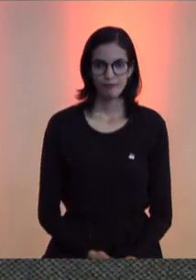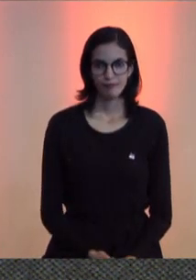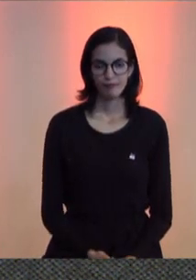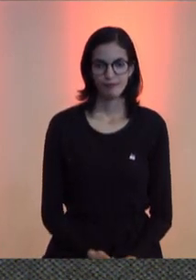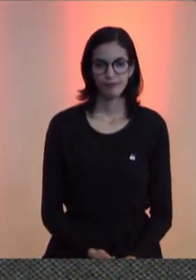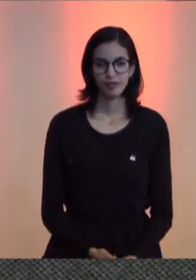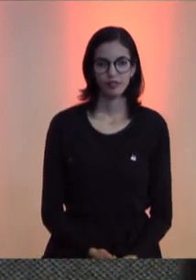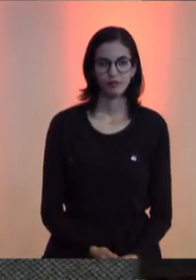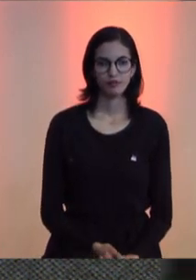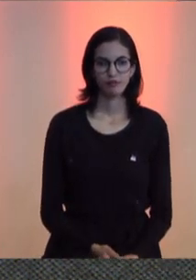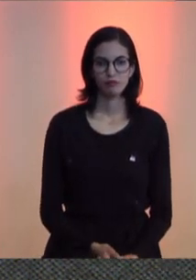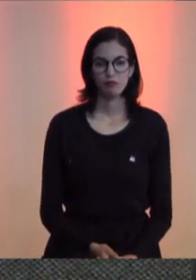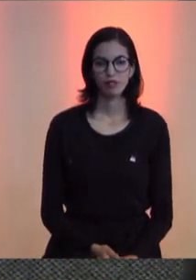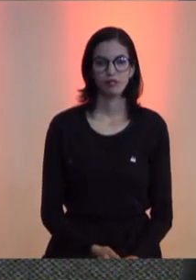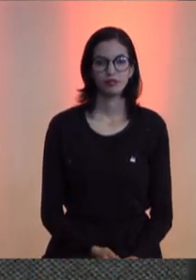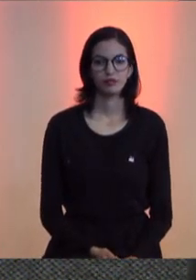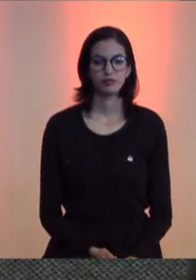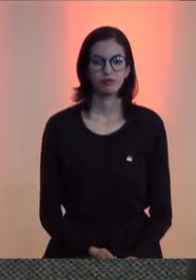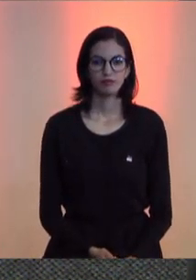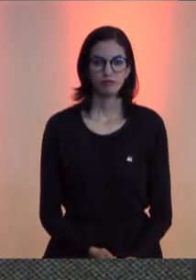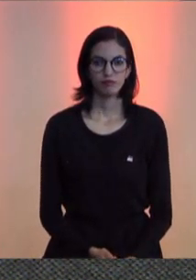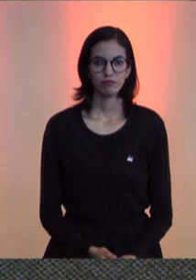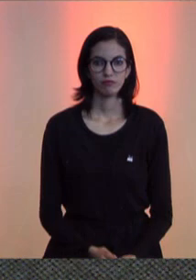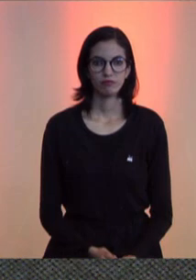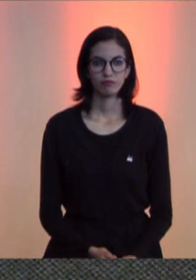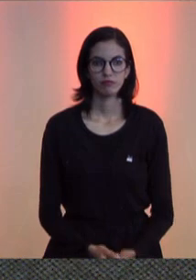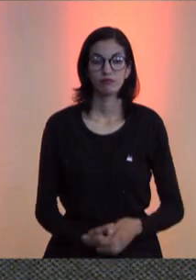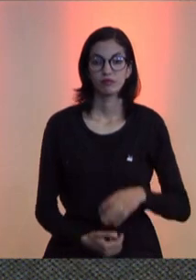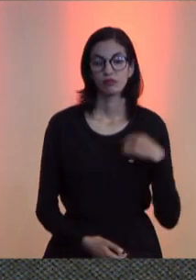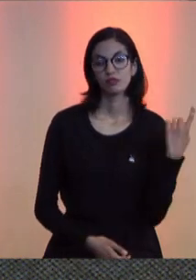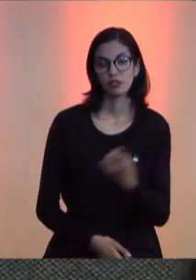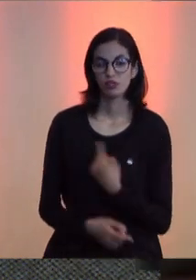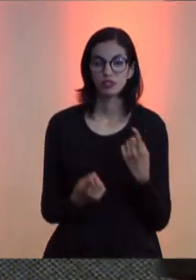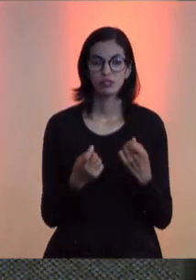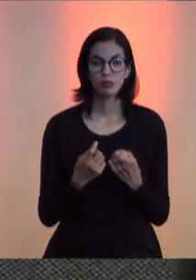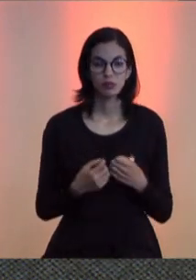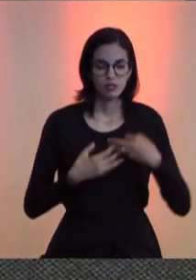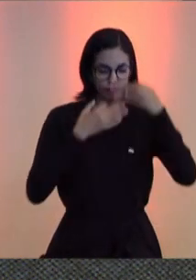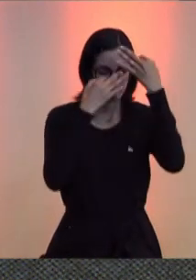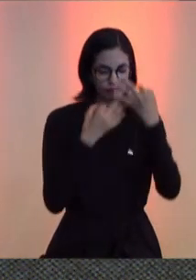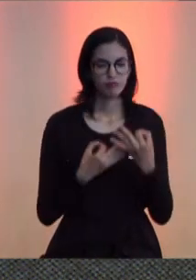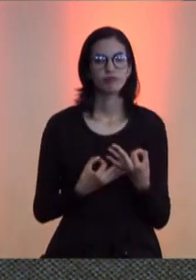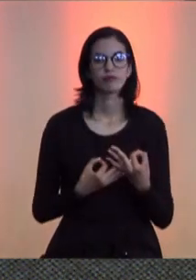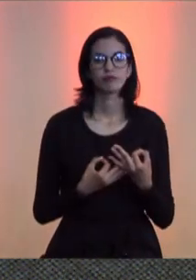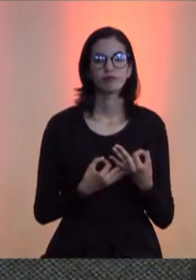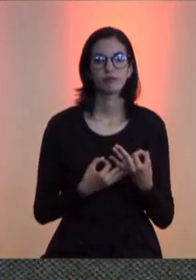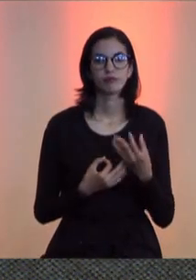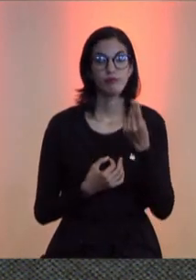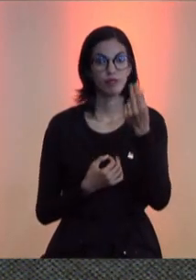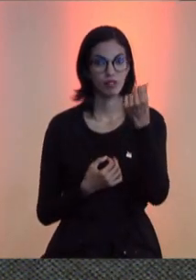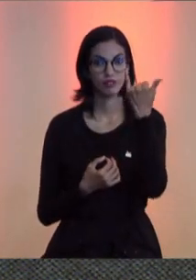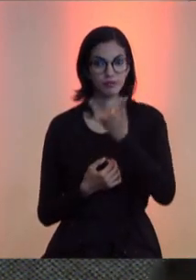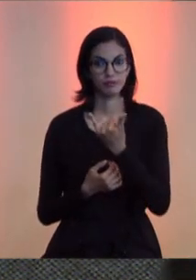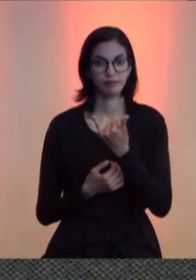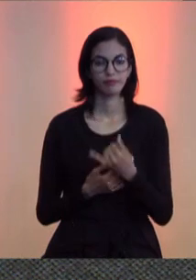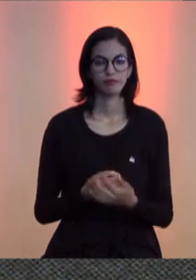Have integrity. Tienes que ser íntegro. Have principles. Ten principios. No is